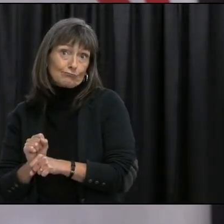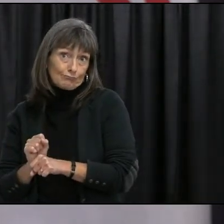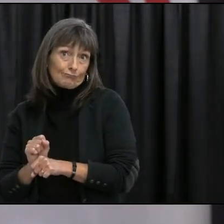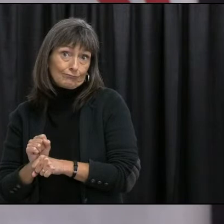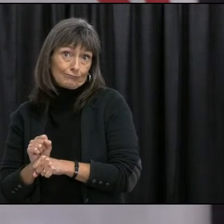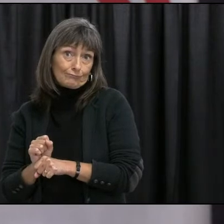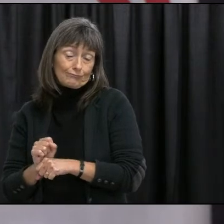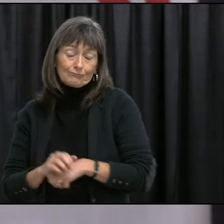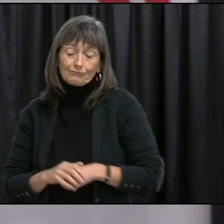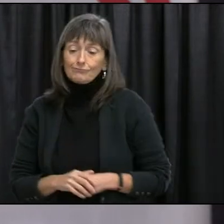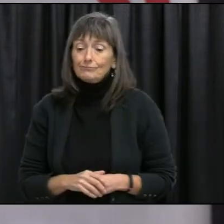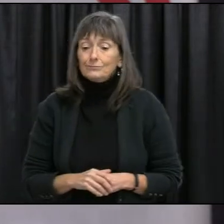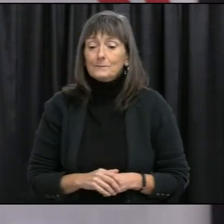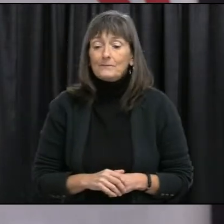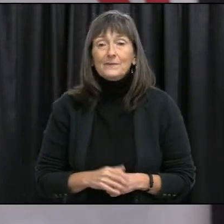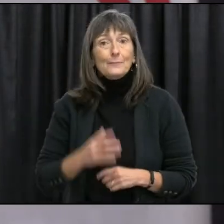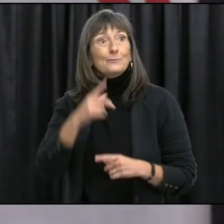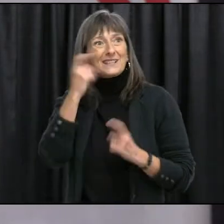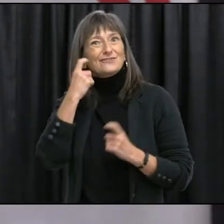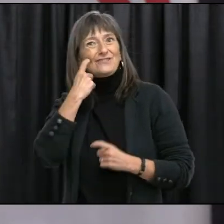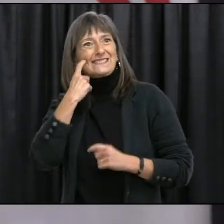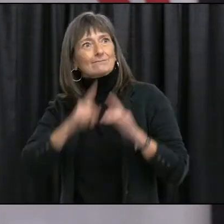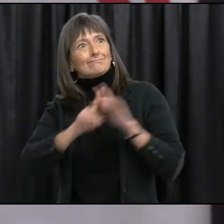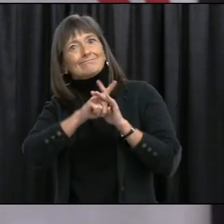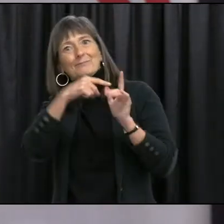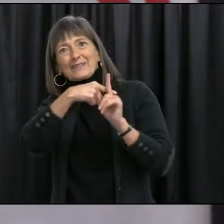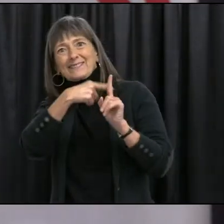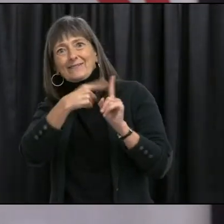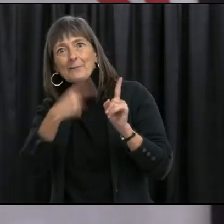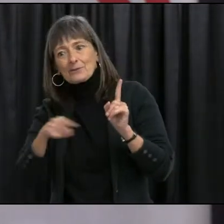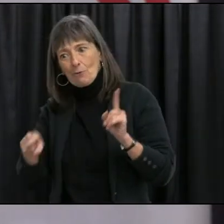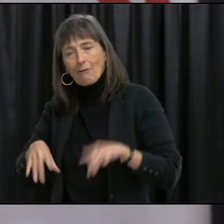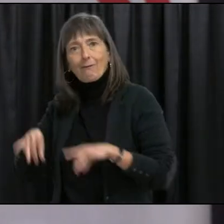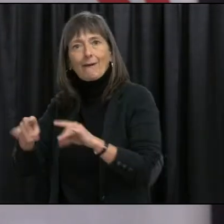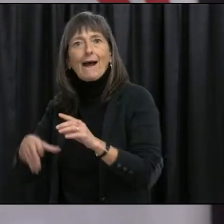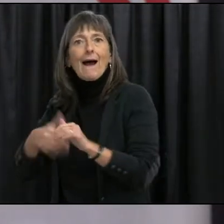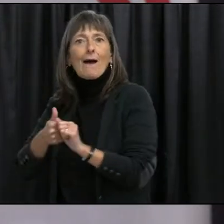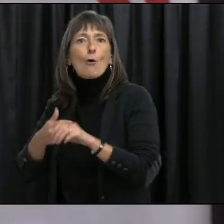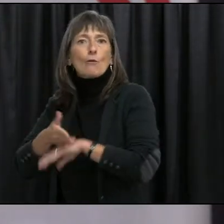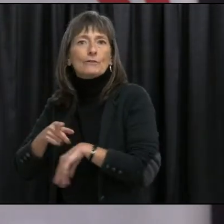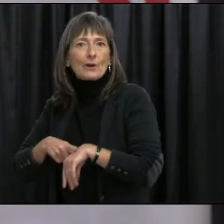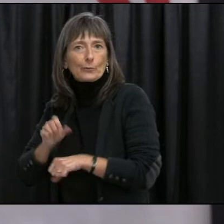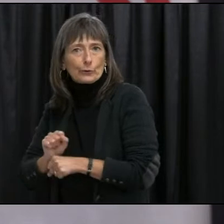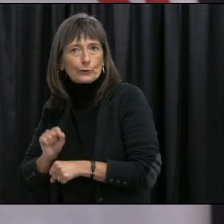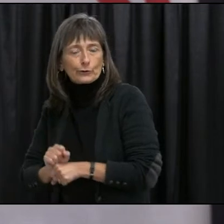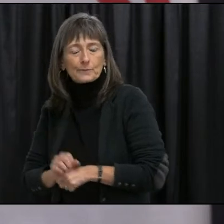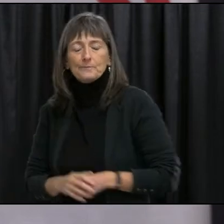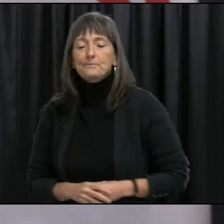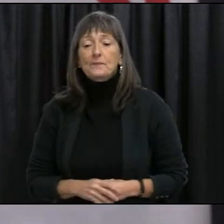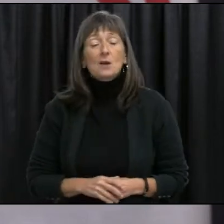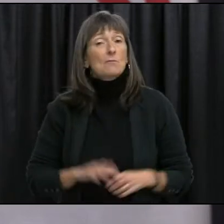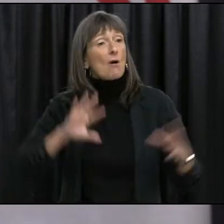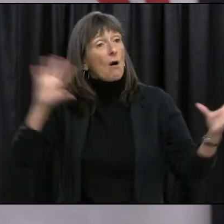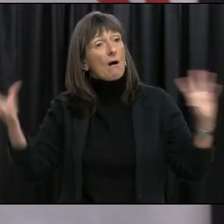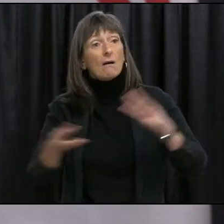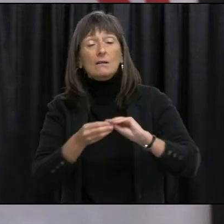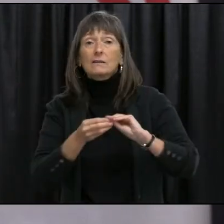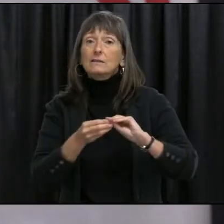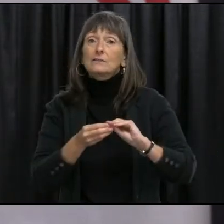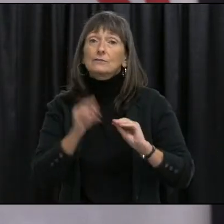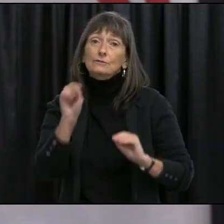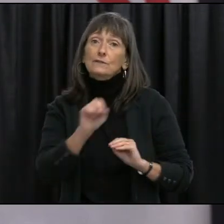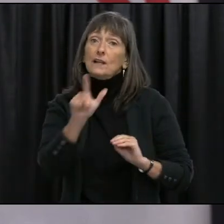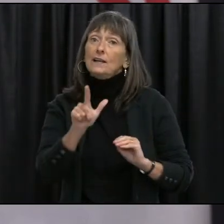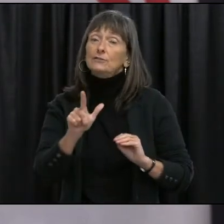to our recent cases. But again, the people of the province, individually and collectively, have really stepped up,